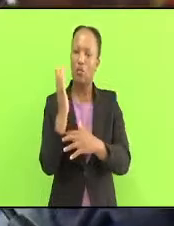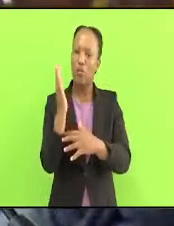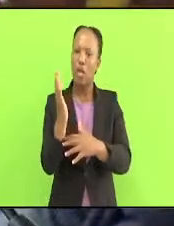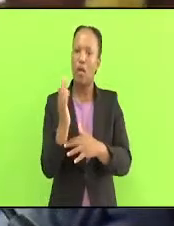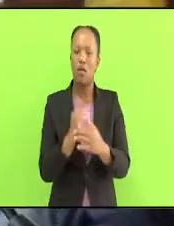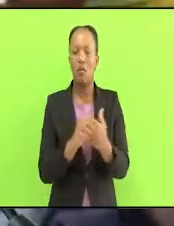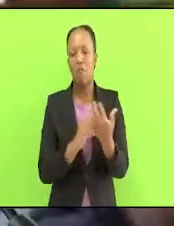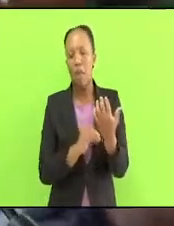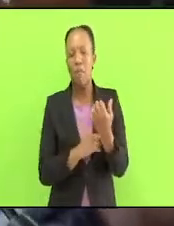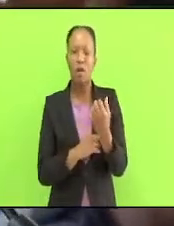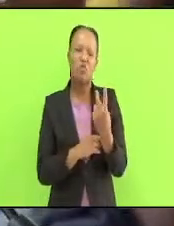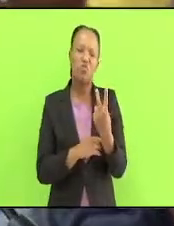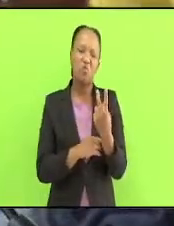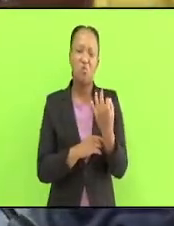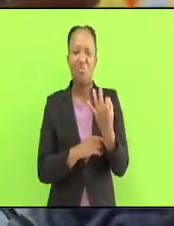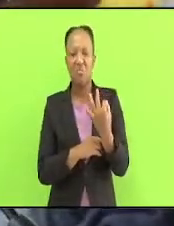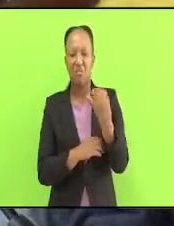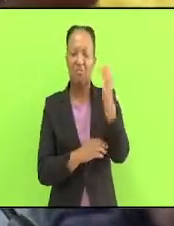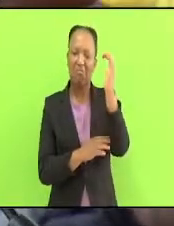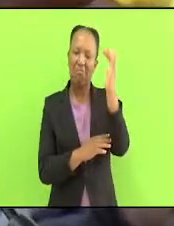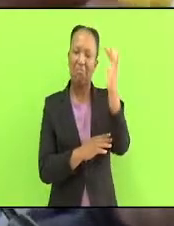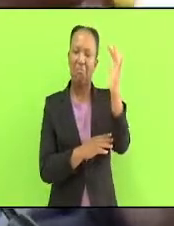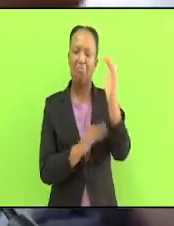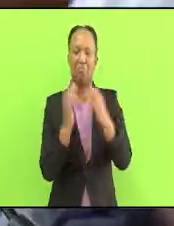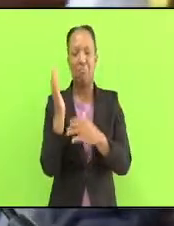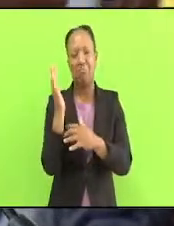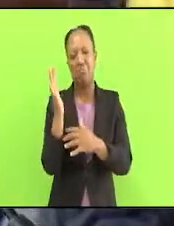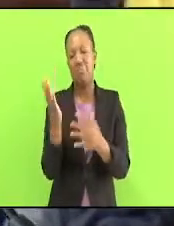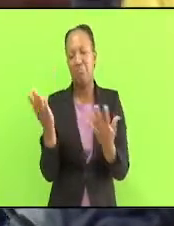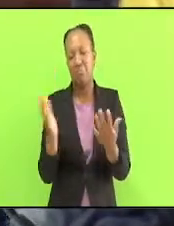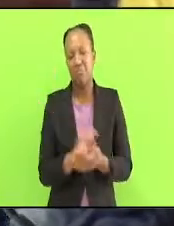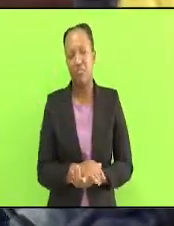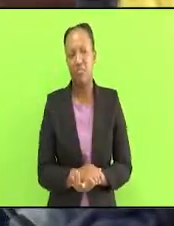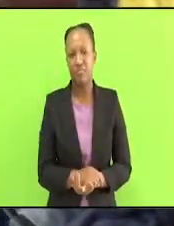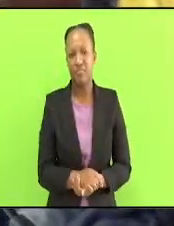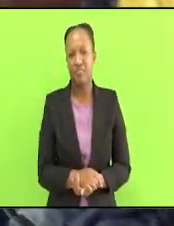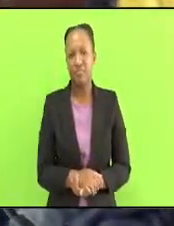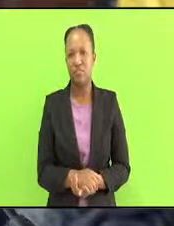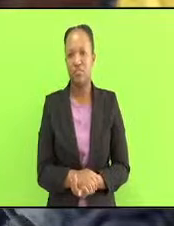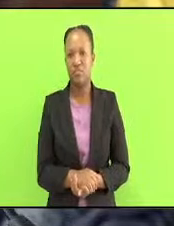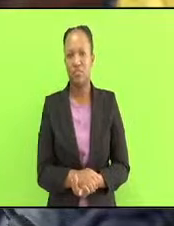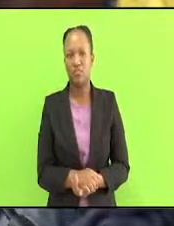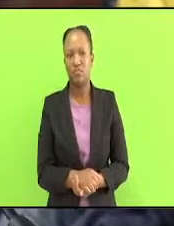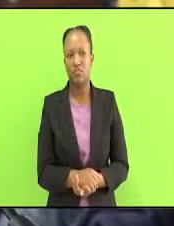So you can imagine if you have 4 or 5 trees in your yard.